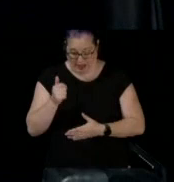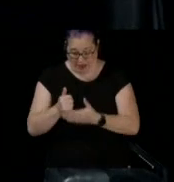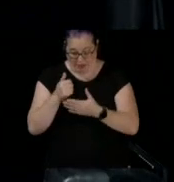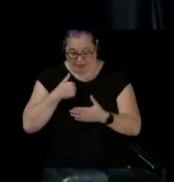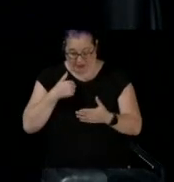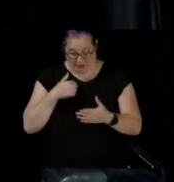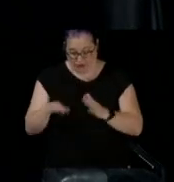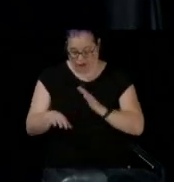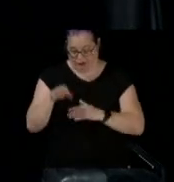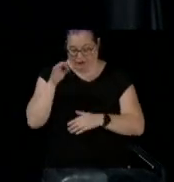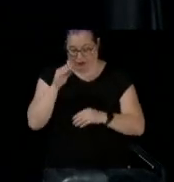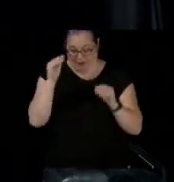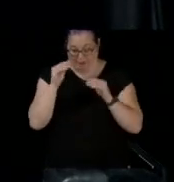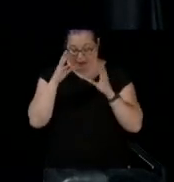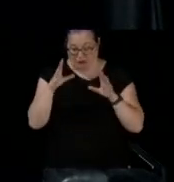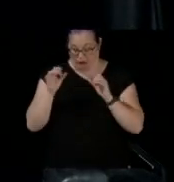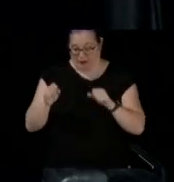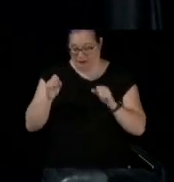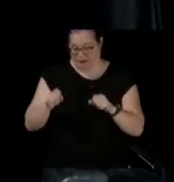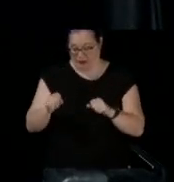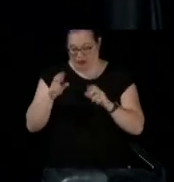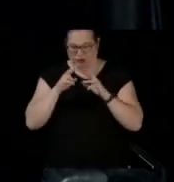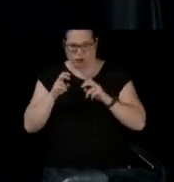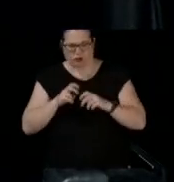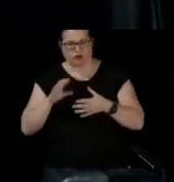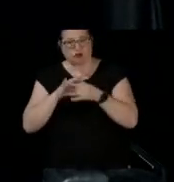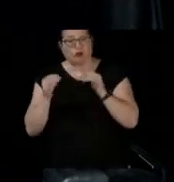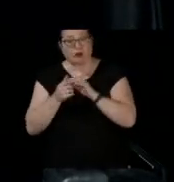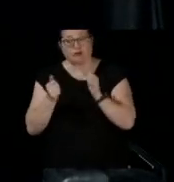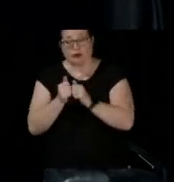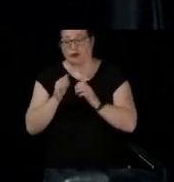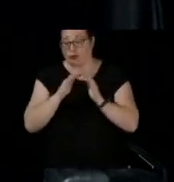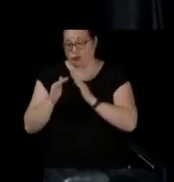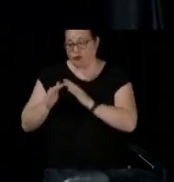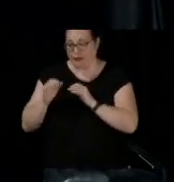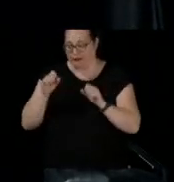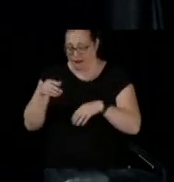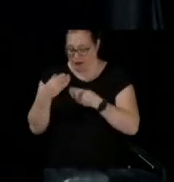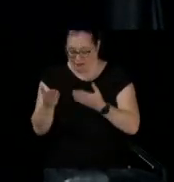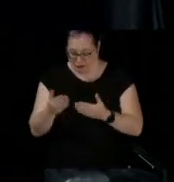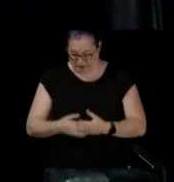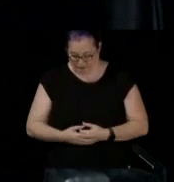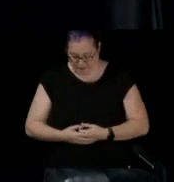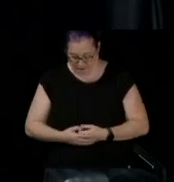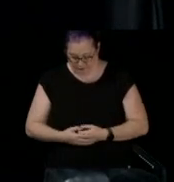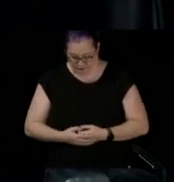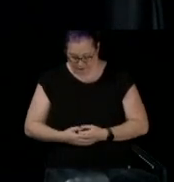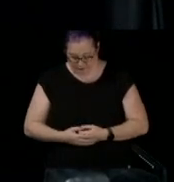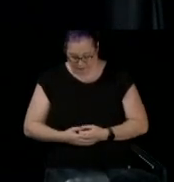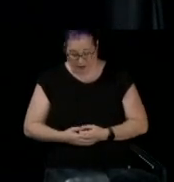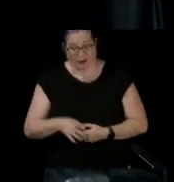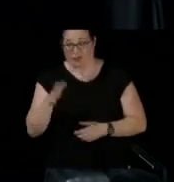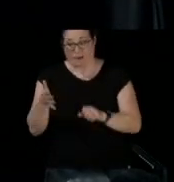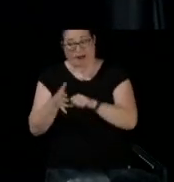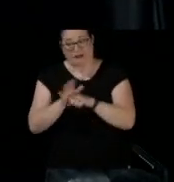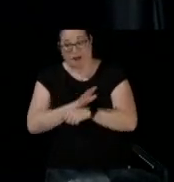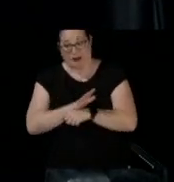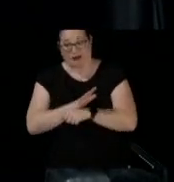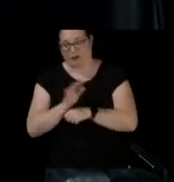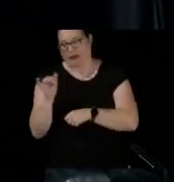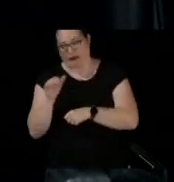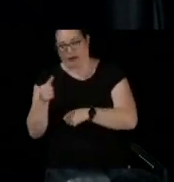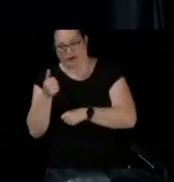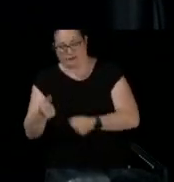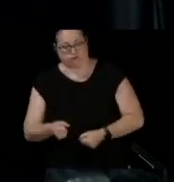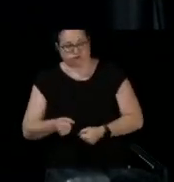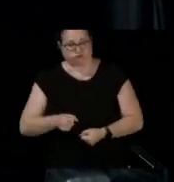magical possibilities that exploring stories with a true community can offer. Like many others, the pandemic knocked my sense of the world